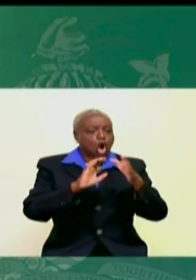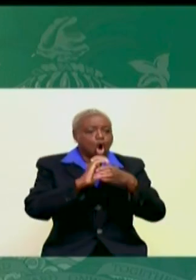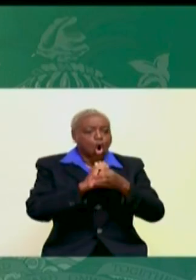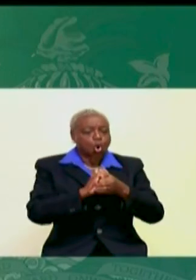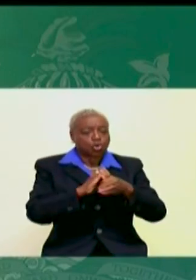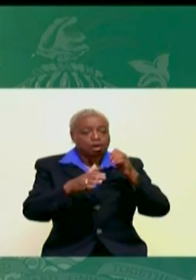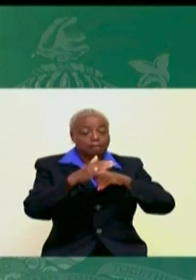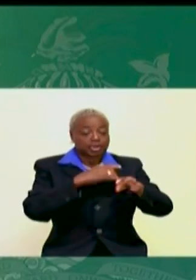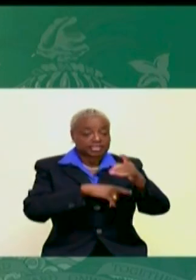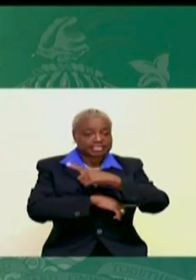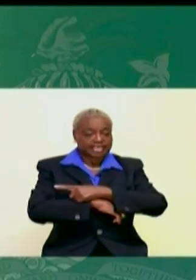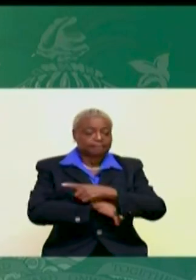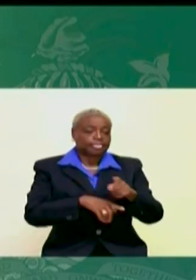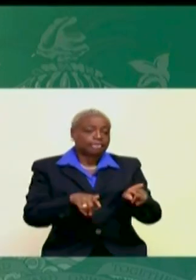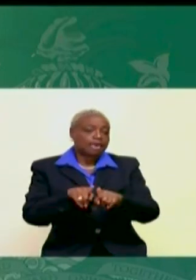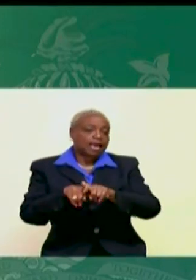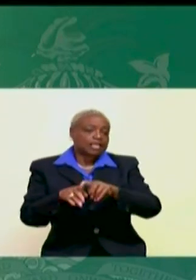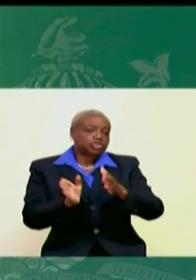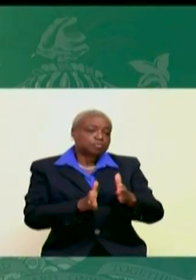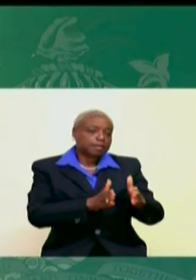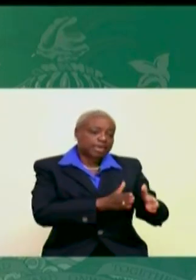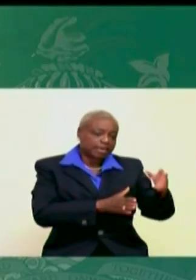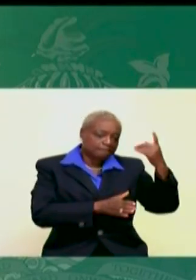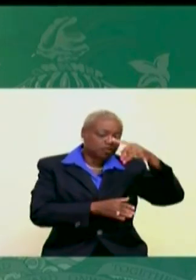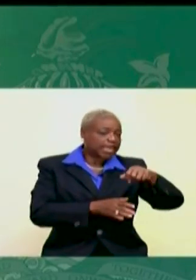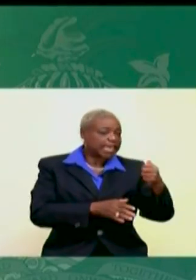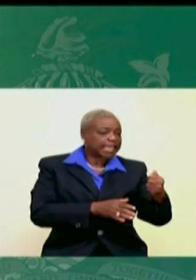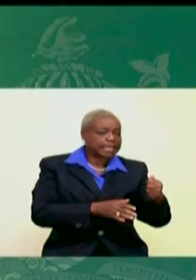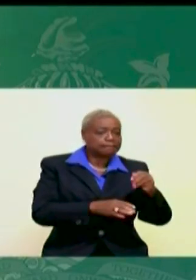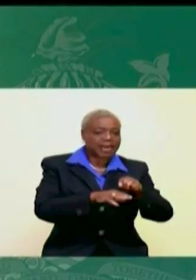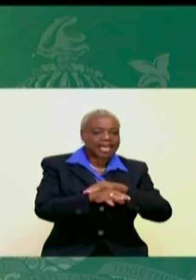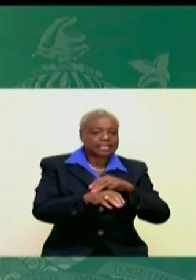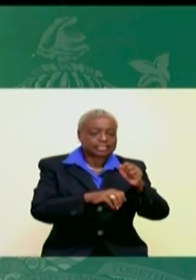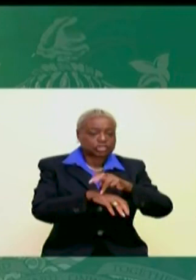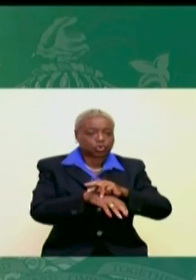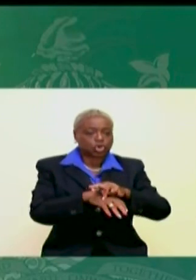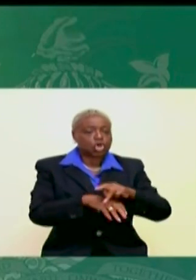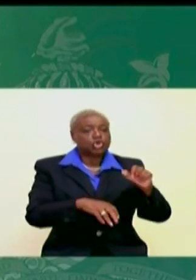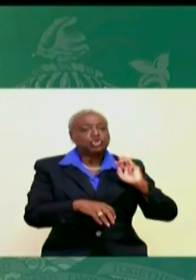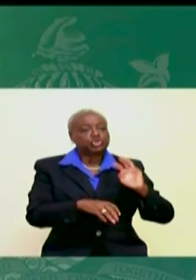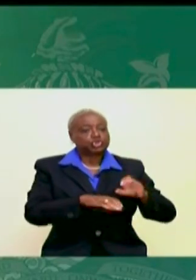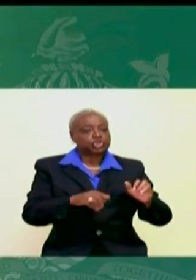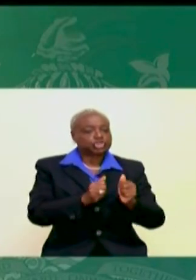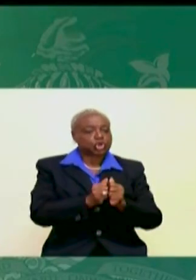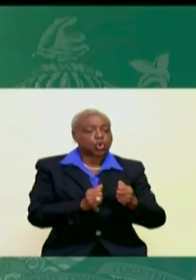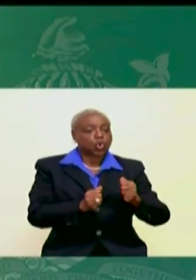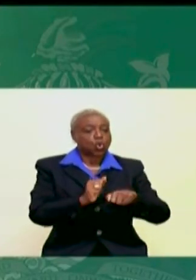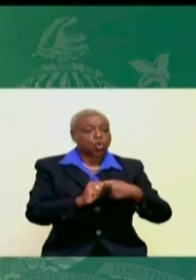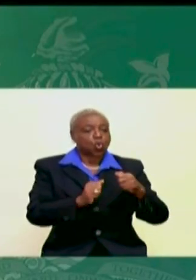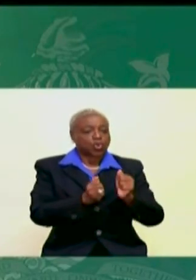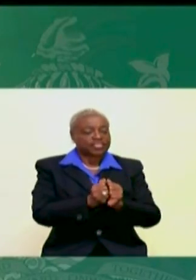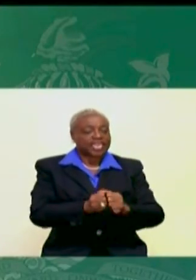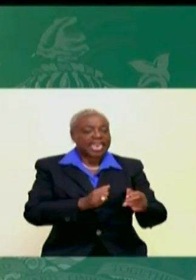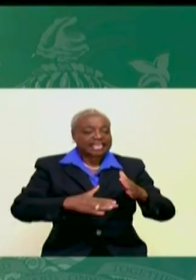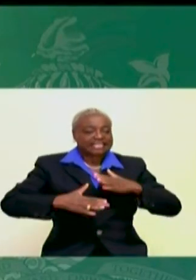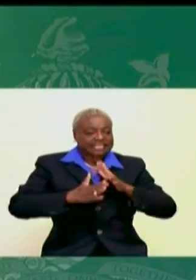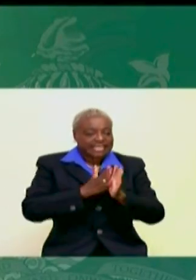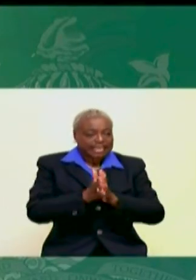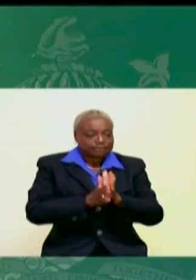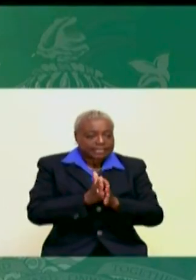sure as you prepare for any personal milestone, you do so with excitement, but also with